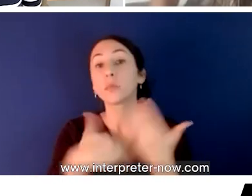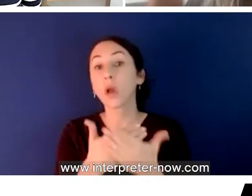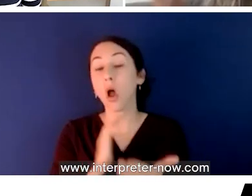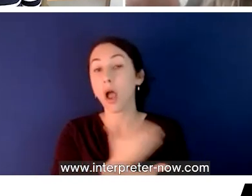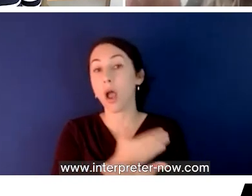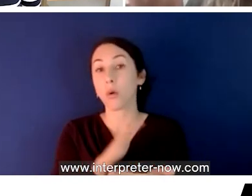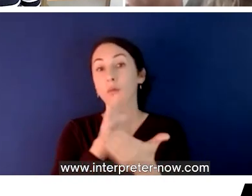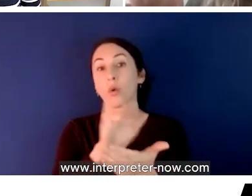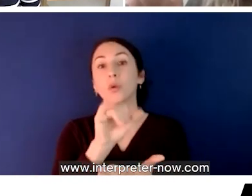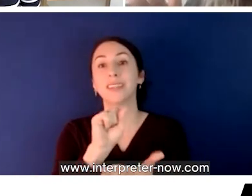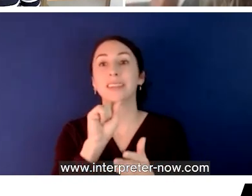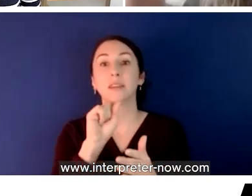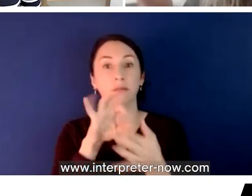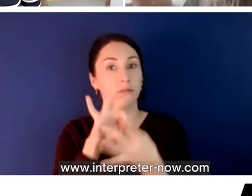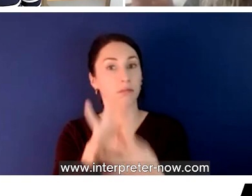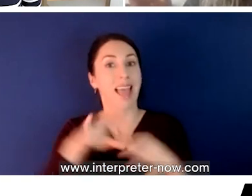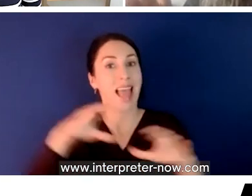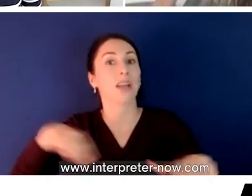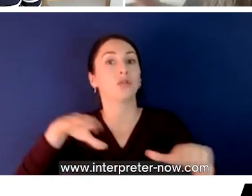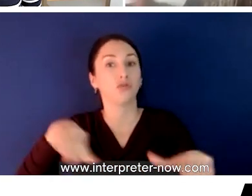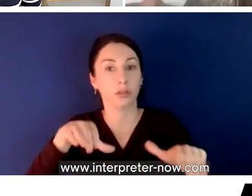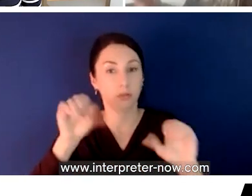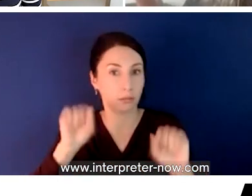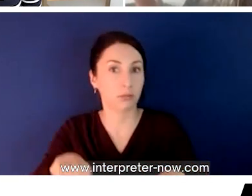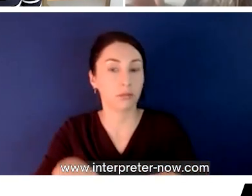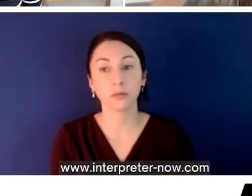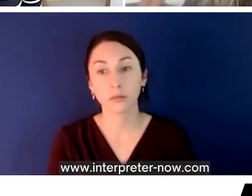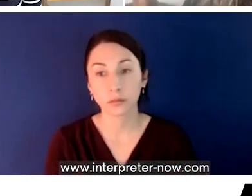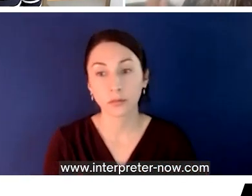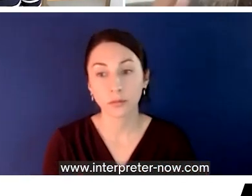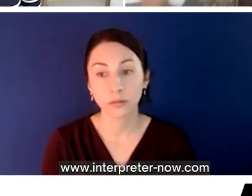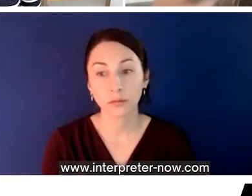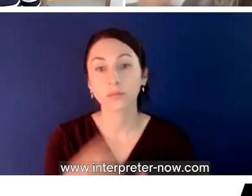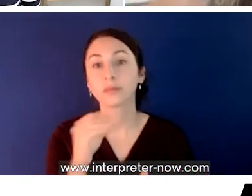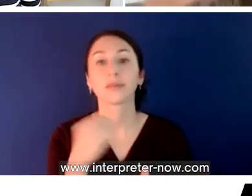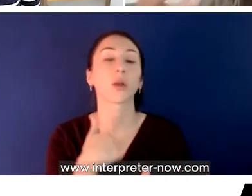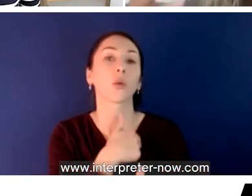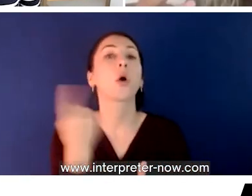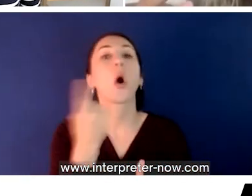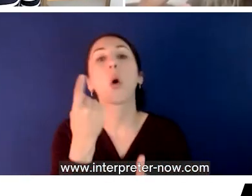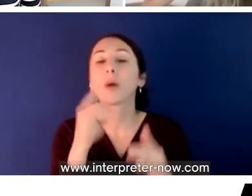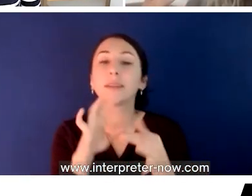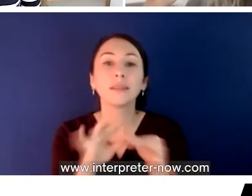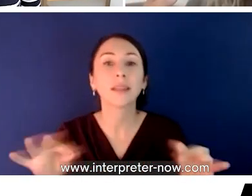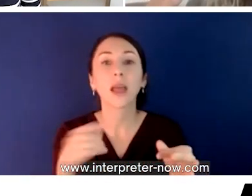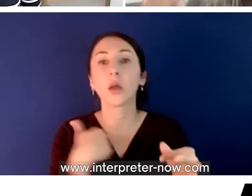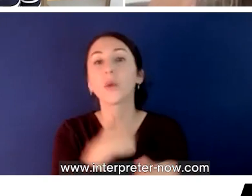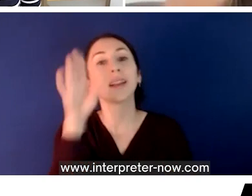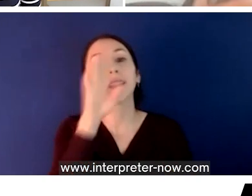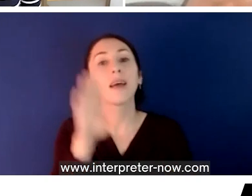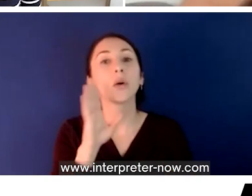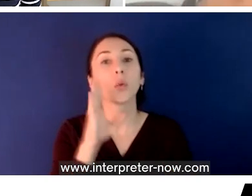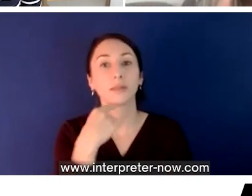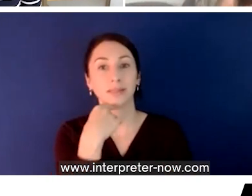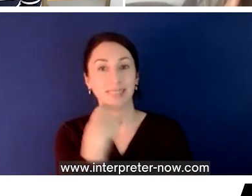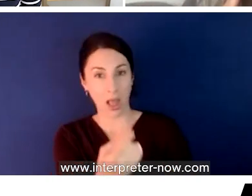is super actionable. And it's also, you know, one of the things that we say as part of our opening statement with ombuds is we're